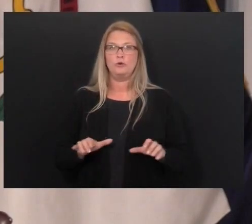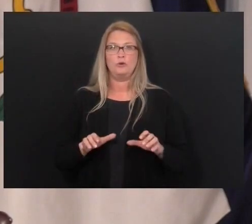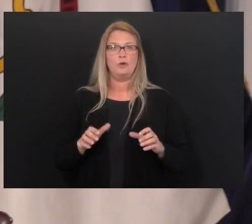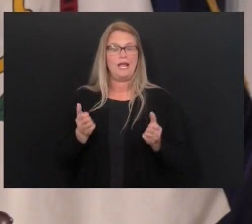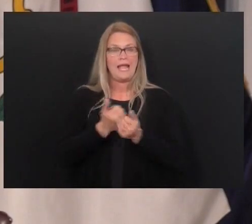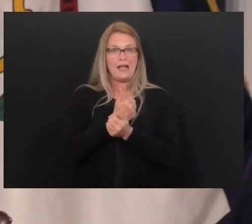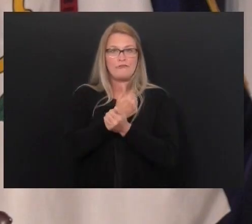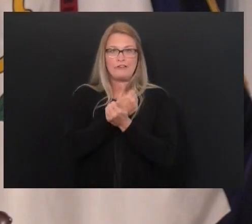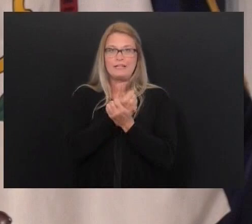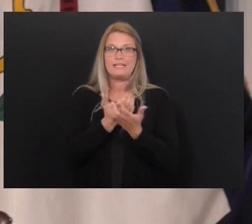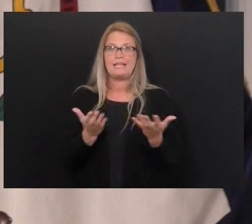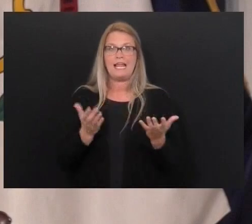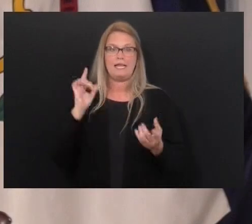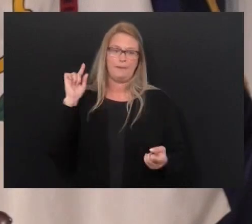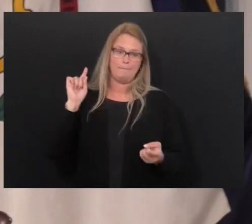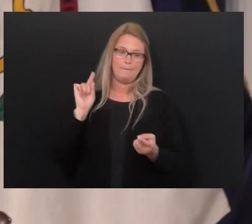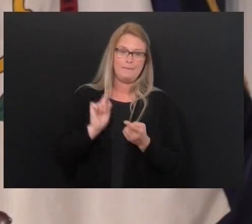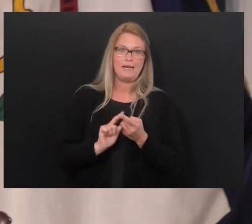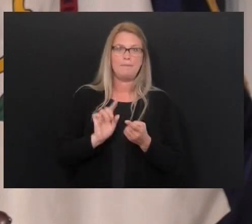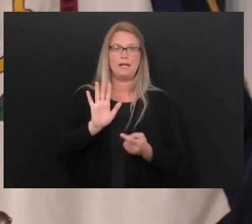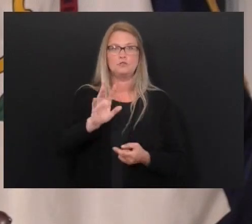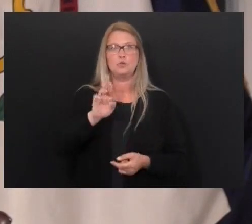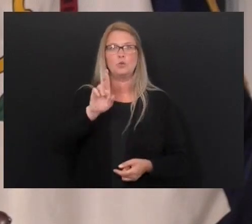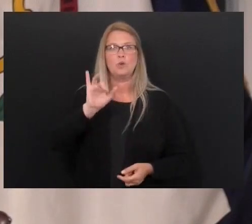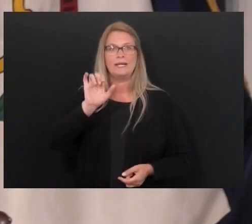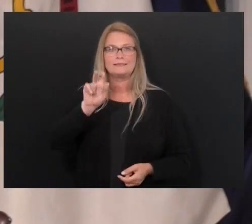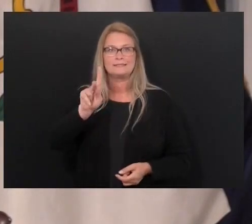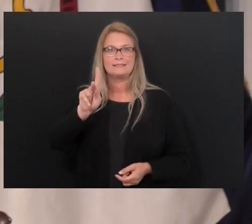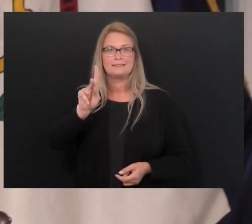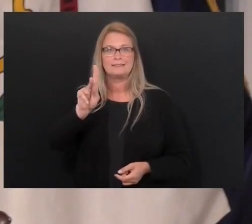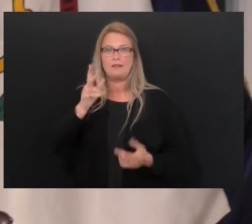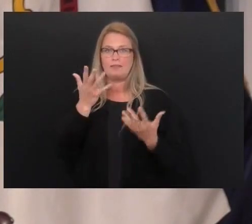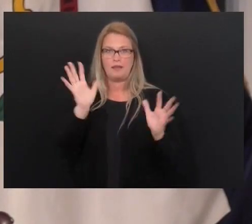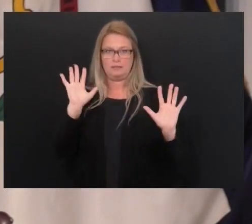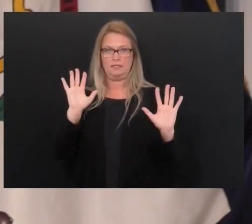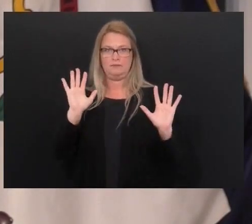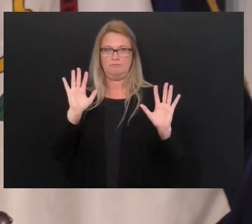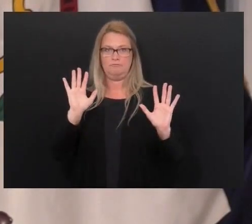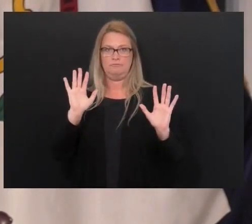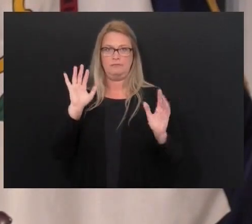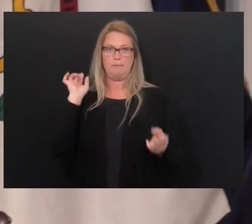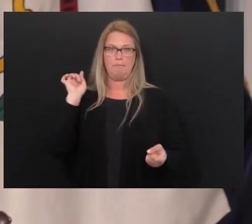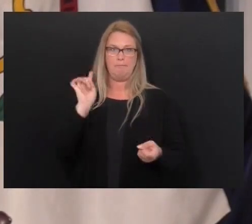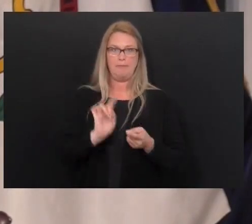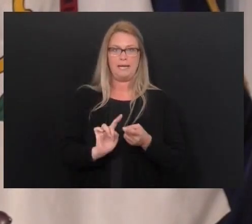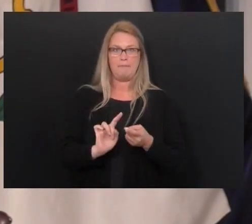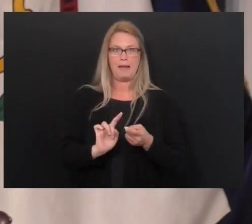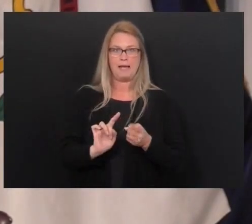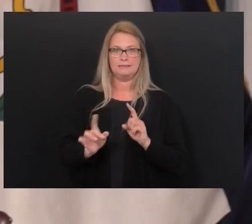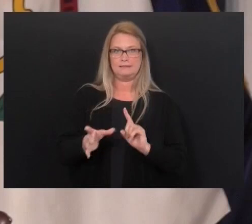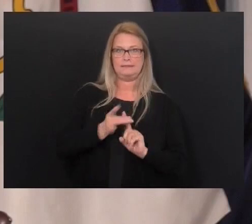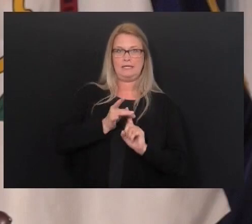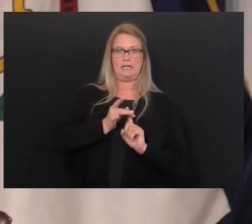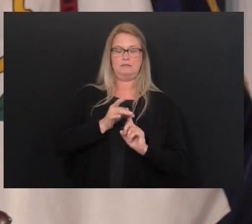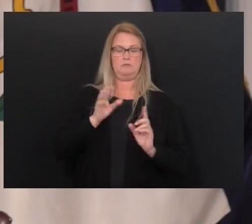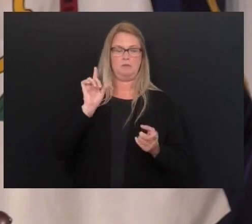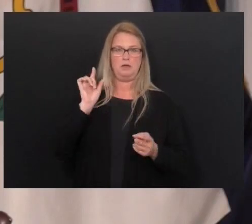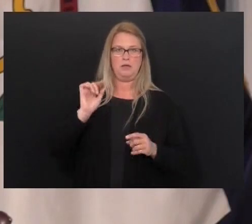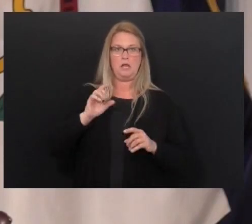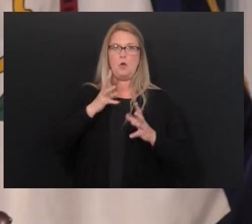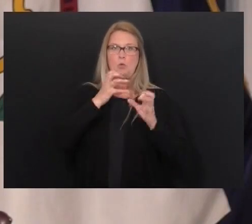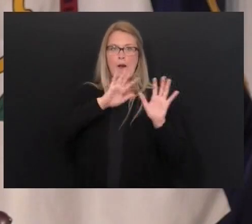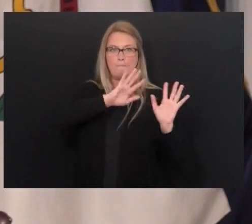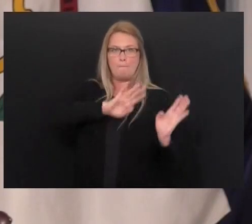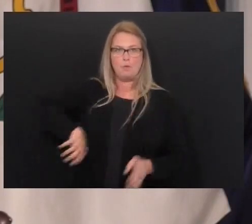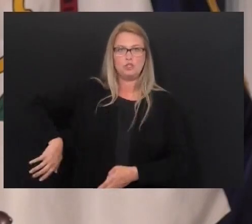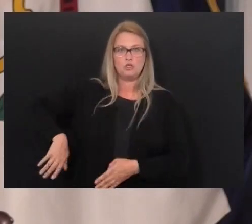we possibly can to minimize the risk. That's all we're doing is minimize the risk, push it down, push it away